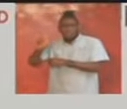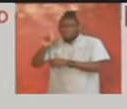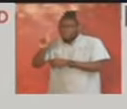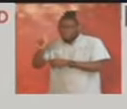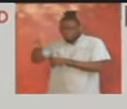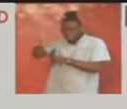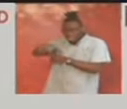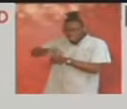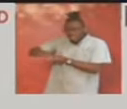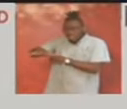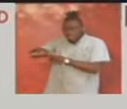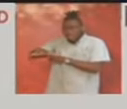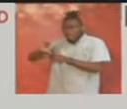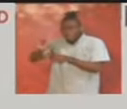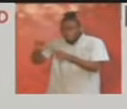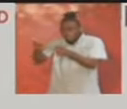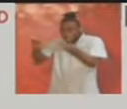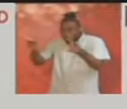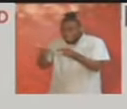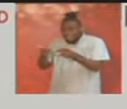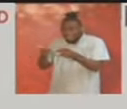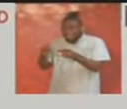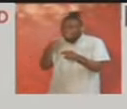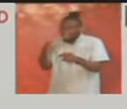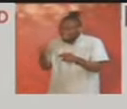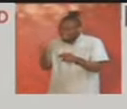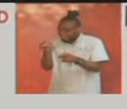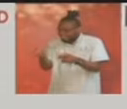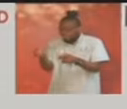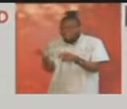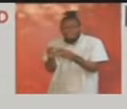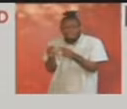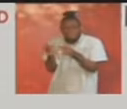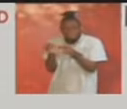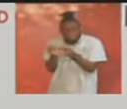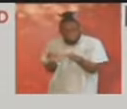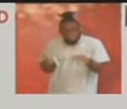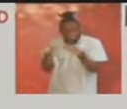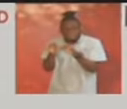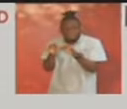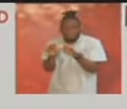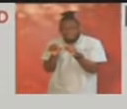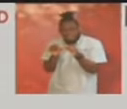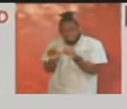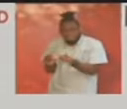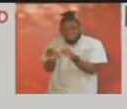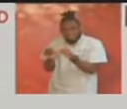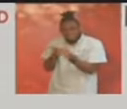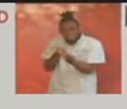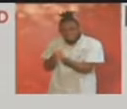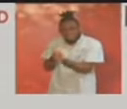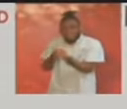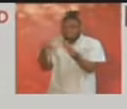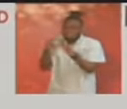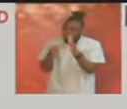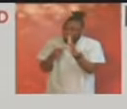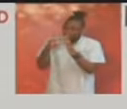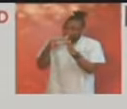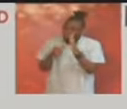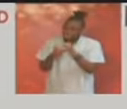to emphasize the importance of continued adherence to the guidelines, to